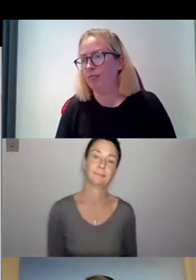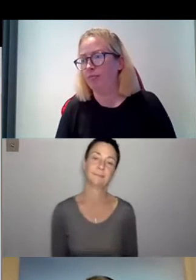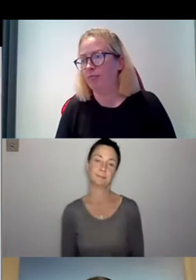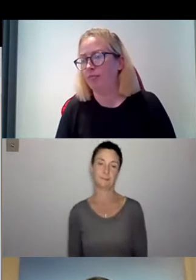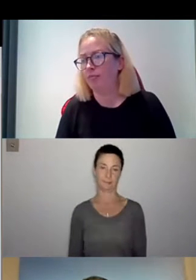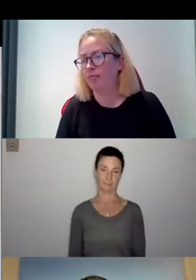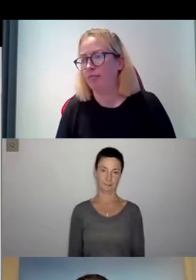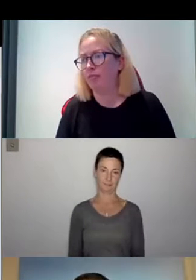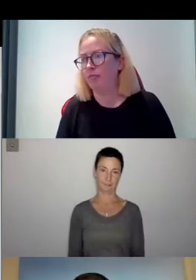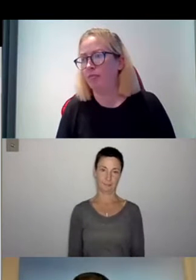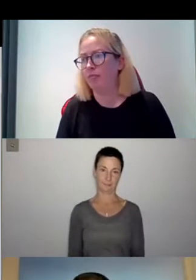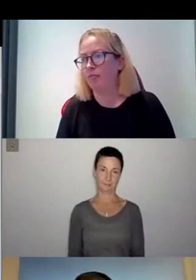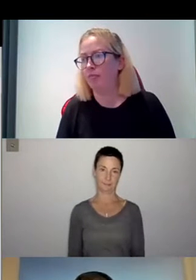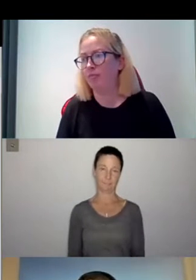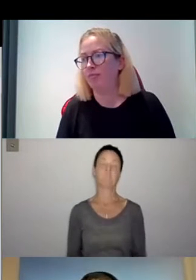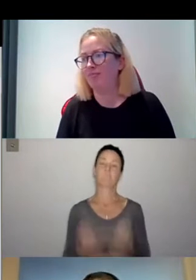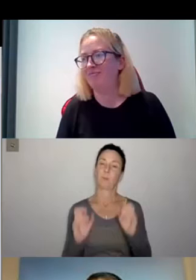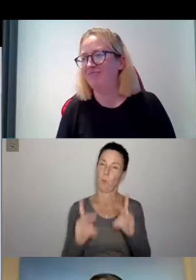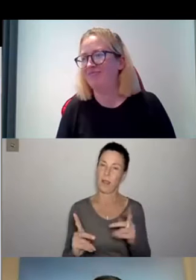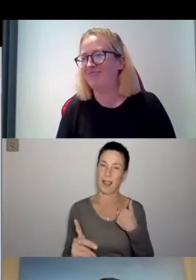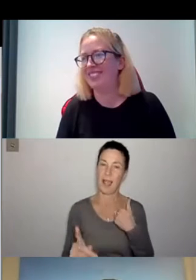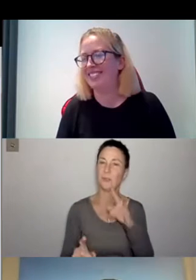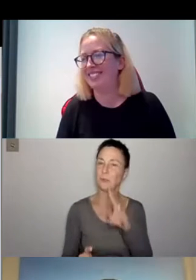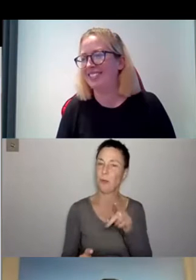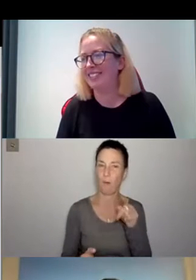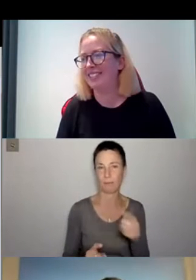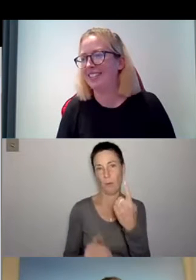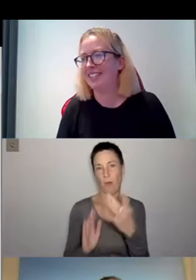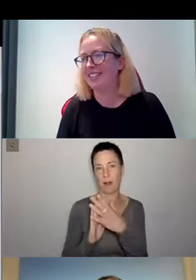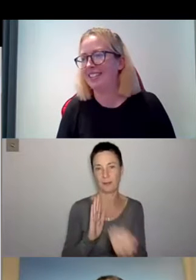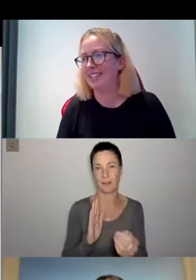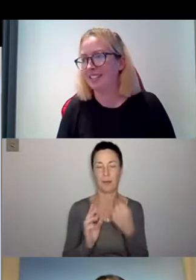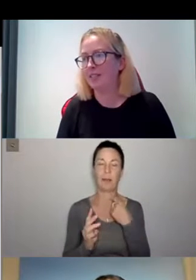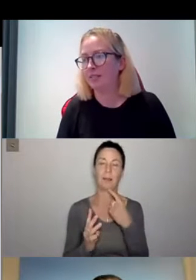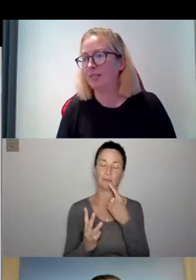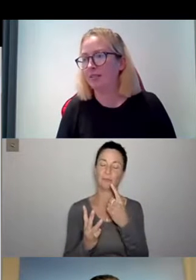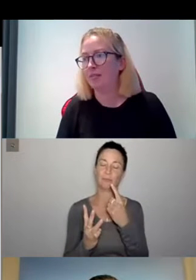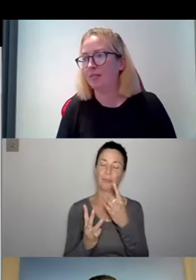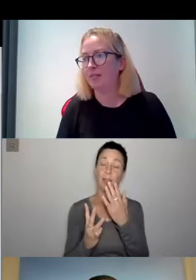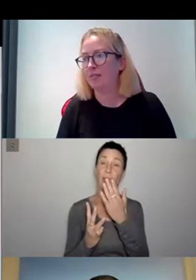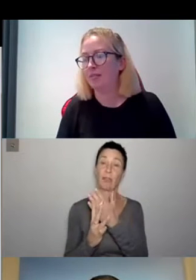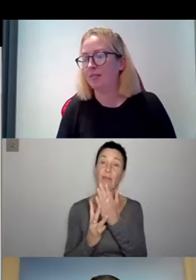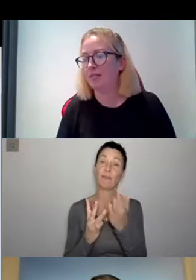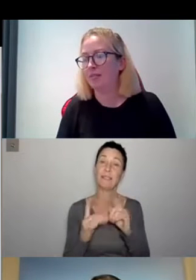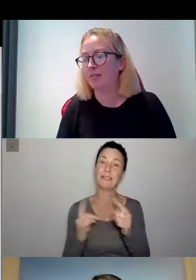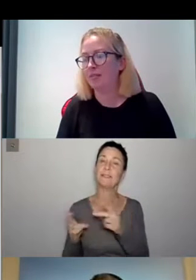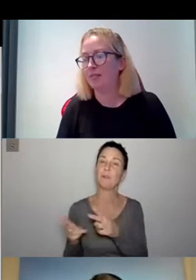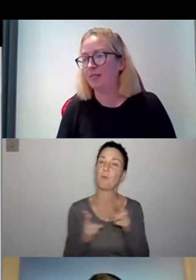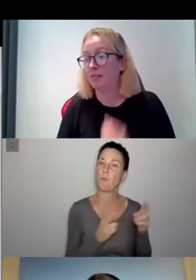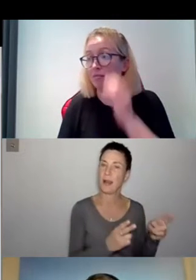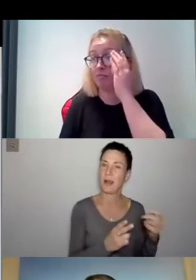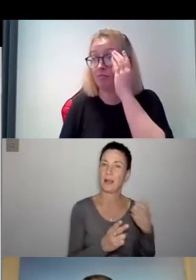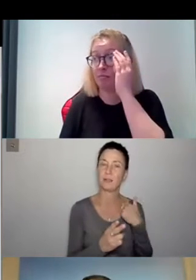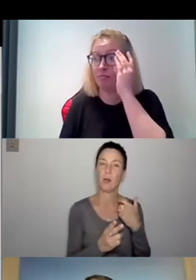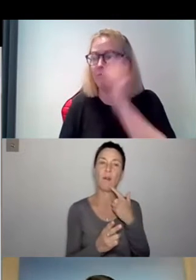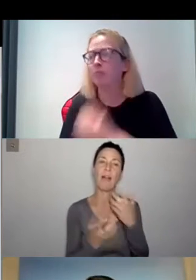Okay, so as you saw, there was one example, and basically there's 3 different ways of doing cognitive load